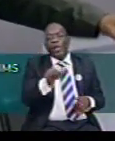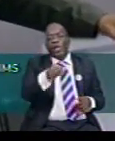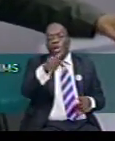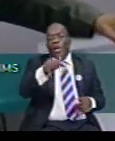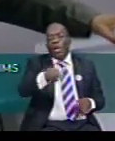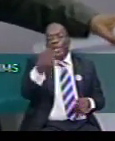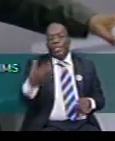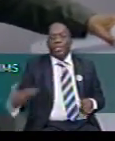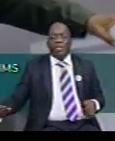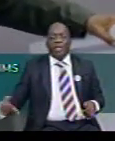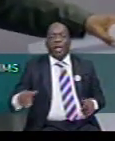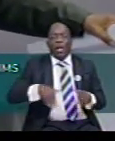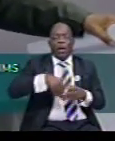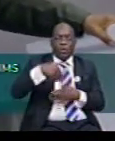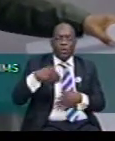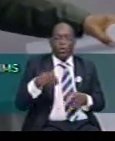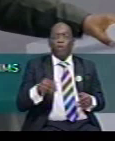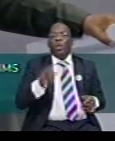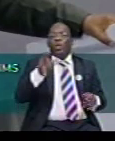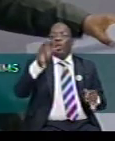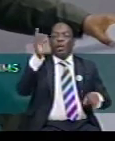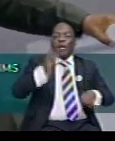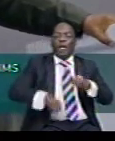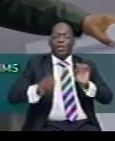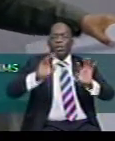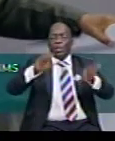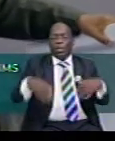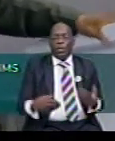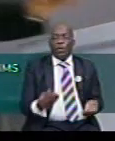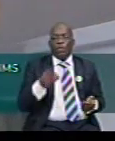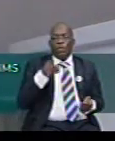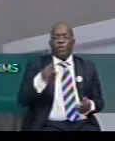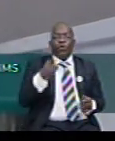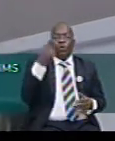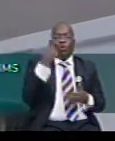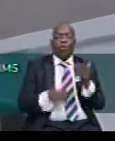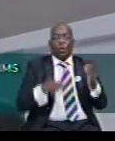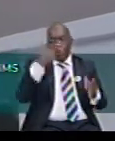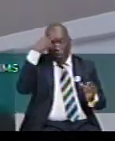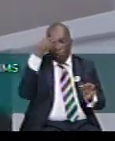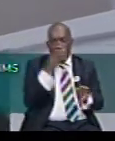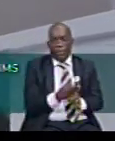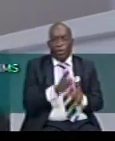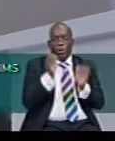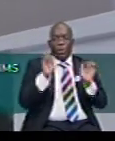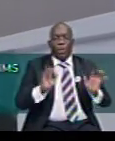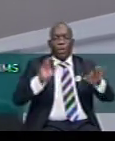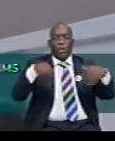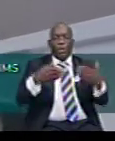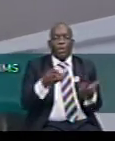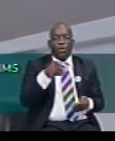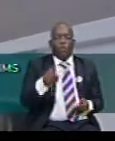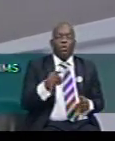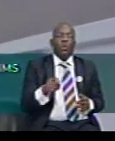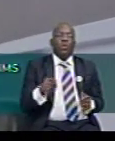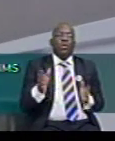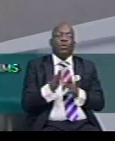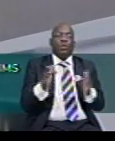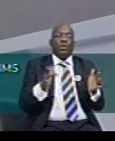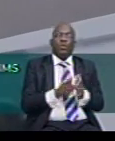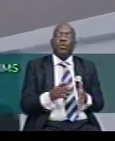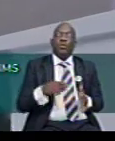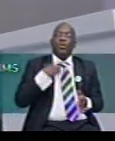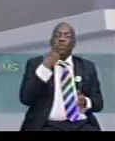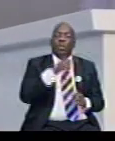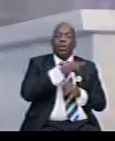other thing cannot give you what faith can give you. And Jesus said when he comes, he'll be looking